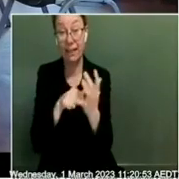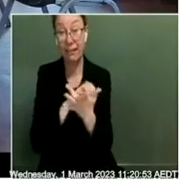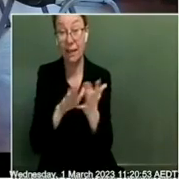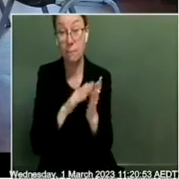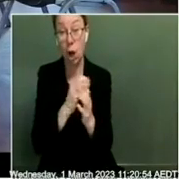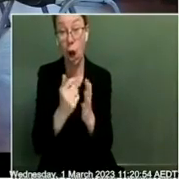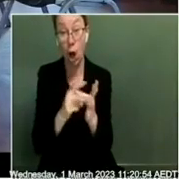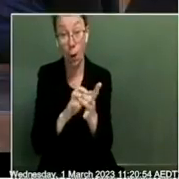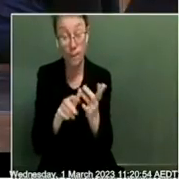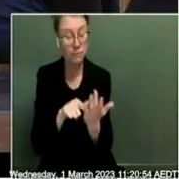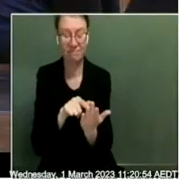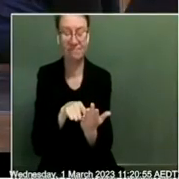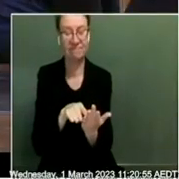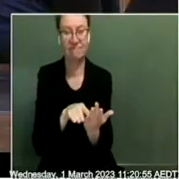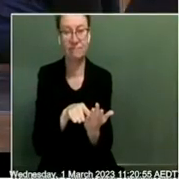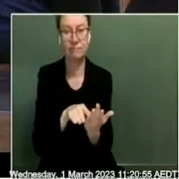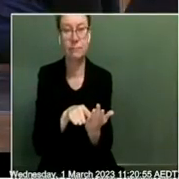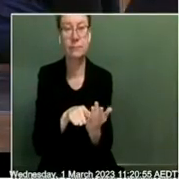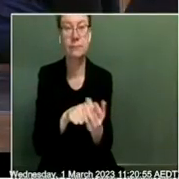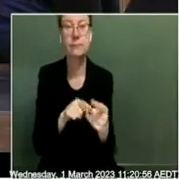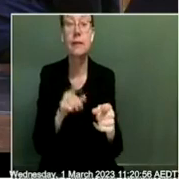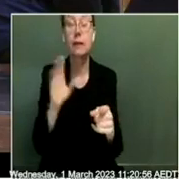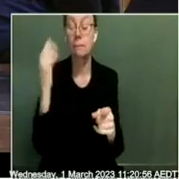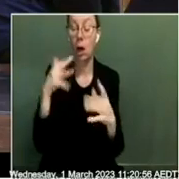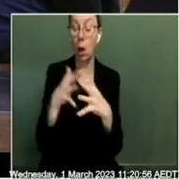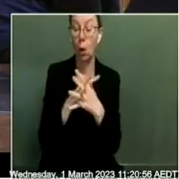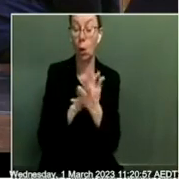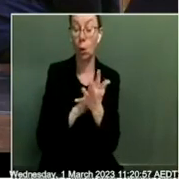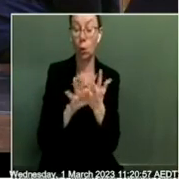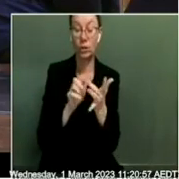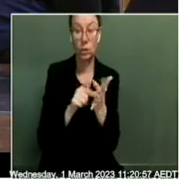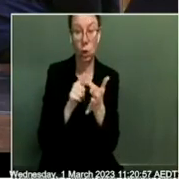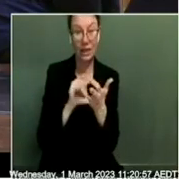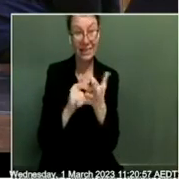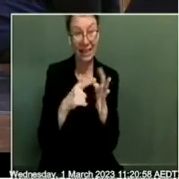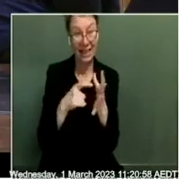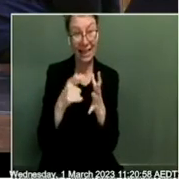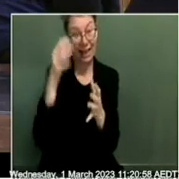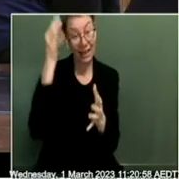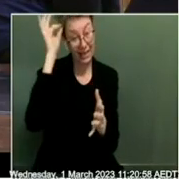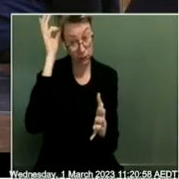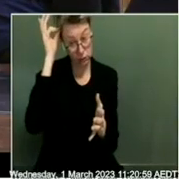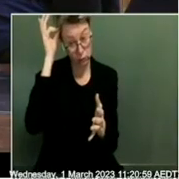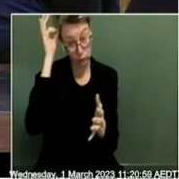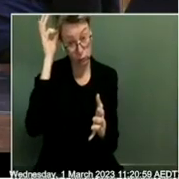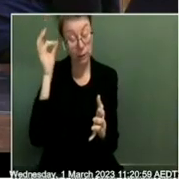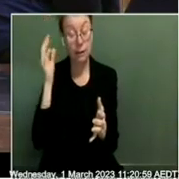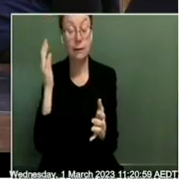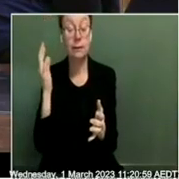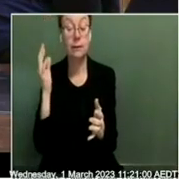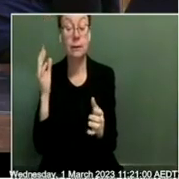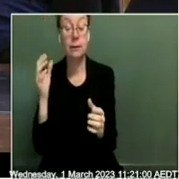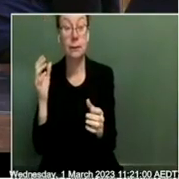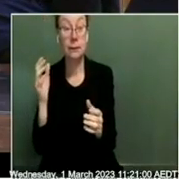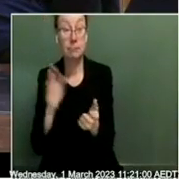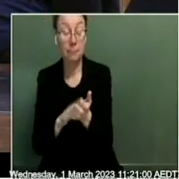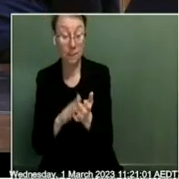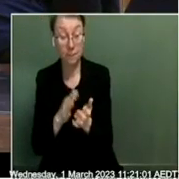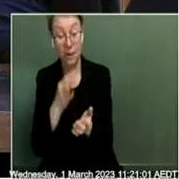Whittlesea Council. Yeah. And she's asking again, sick, He said, Eunice, you